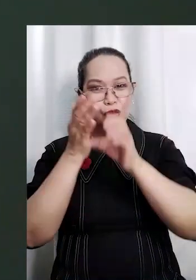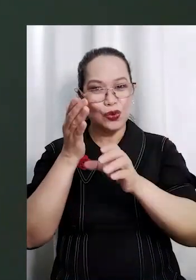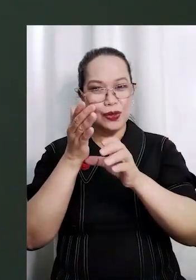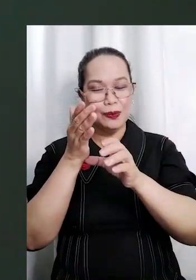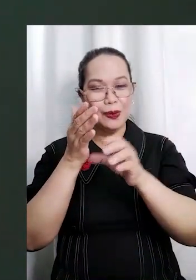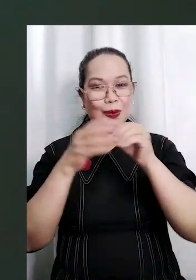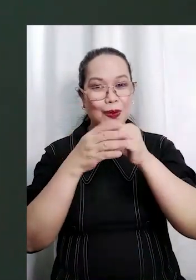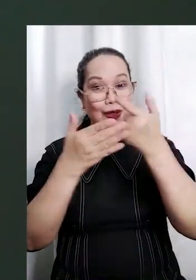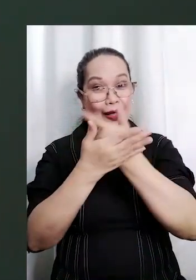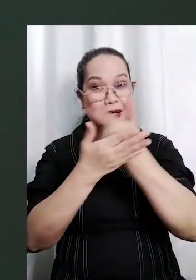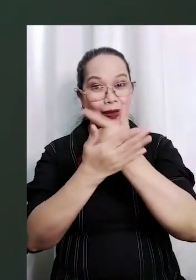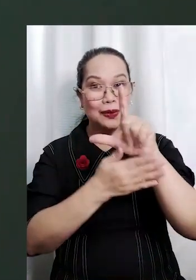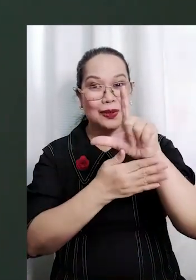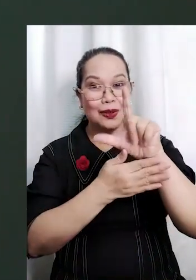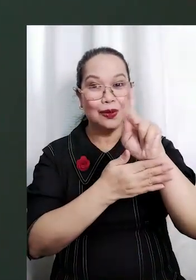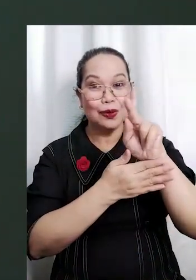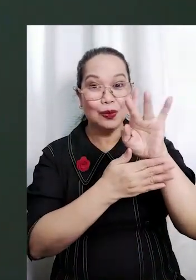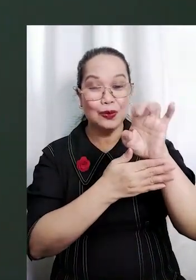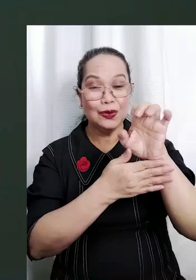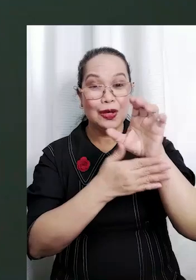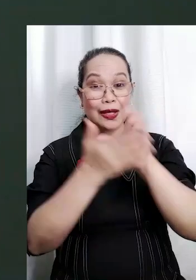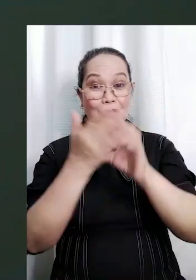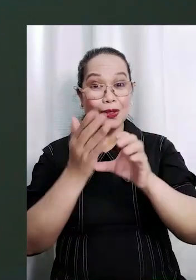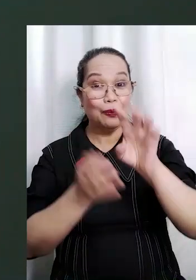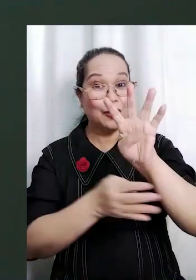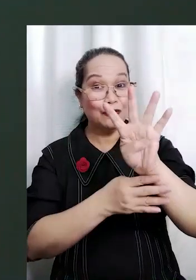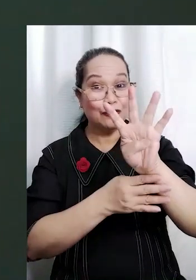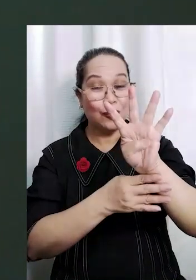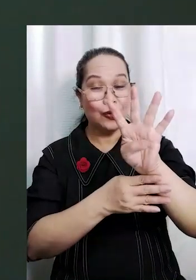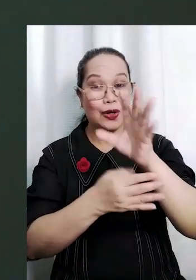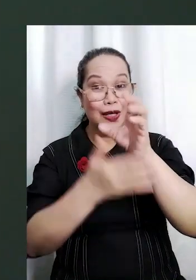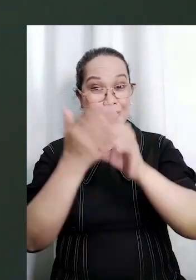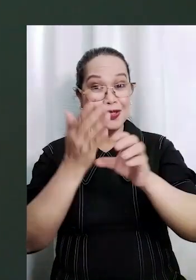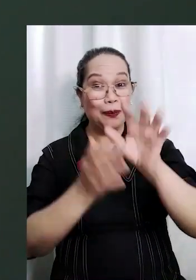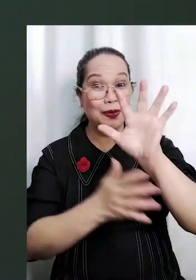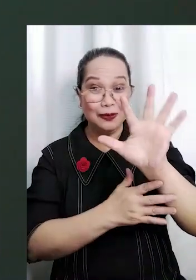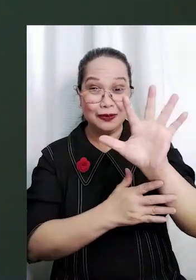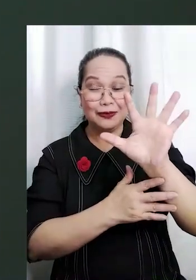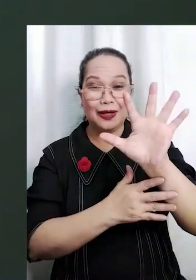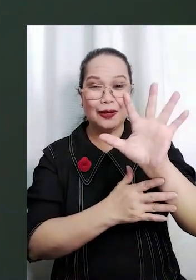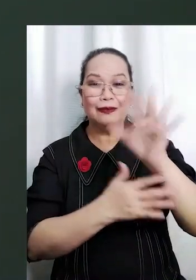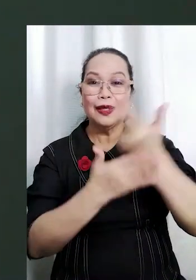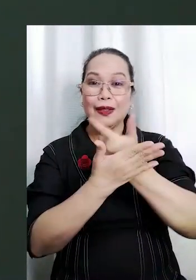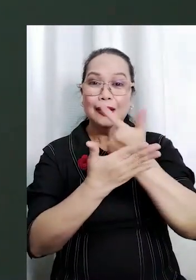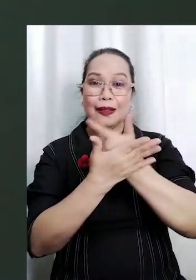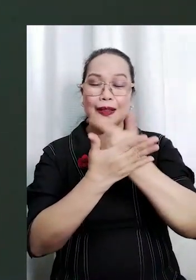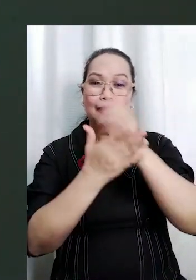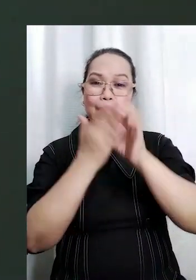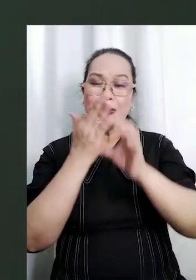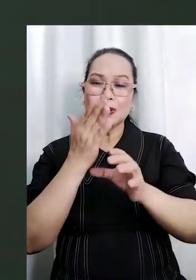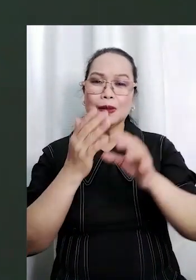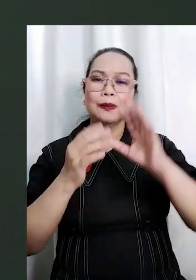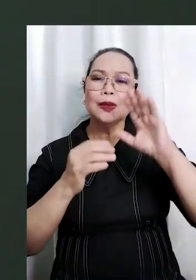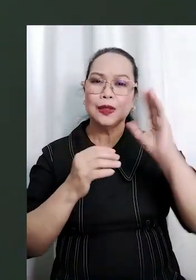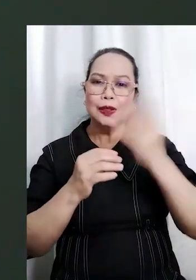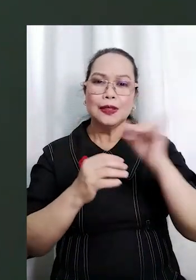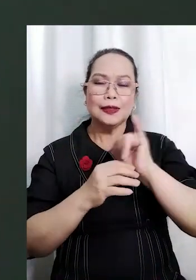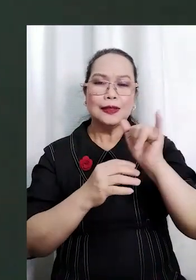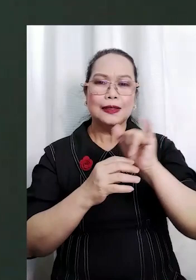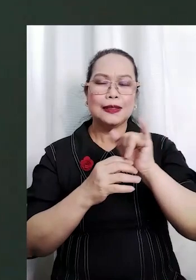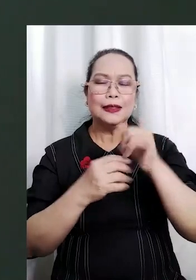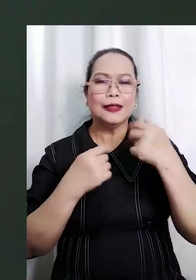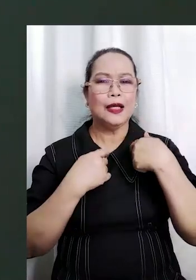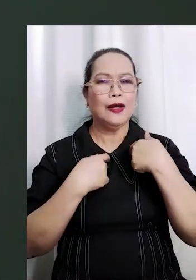chapters in the Gospel of Luke, and that is Luke chapter 4 and Luke chapter 5. And these gospel chapters are a set